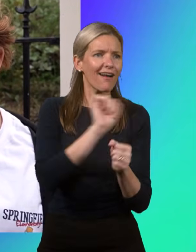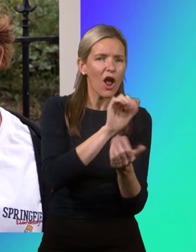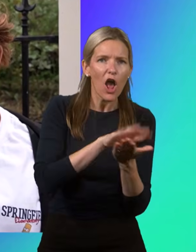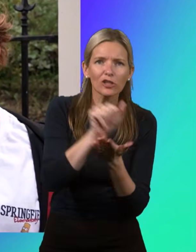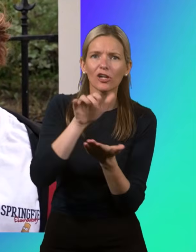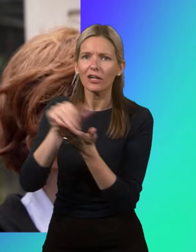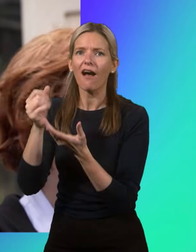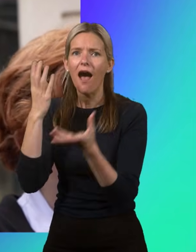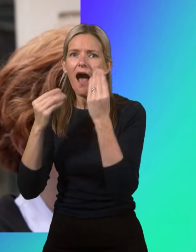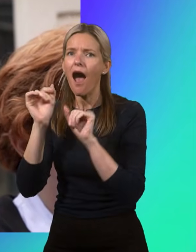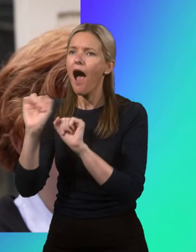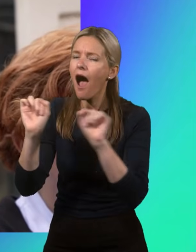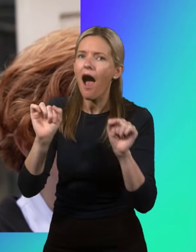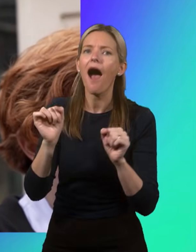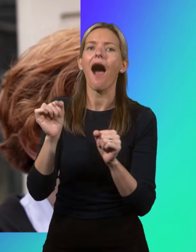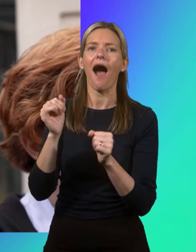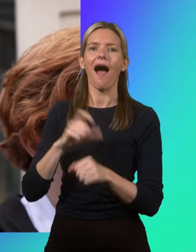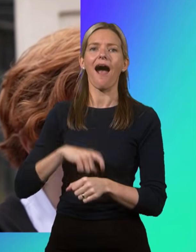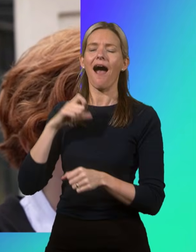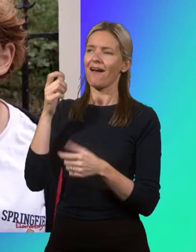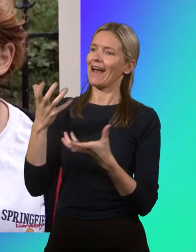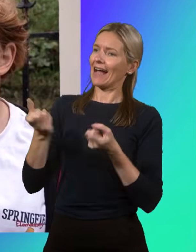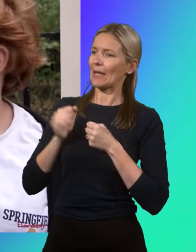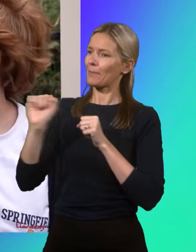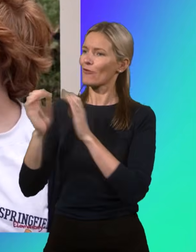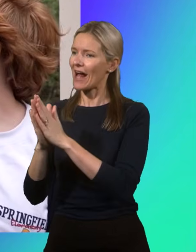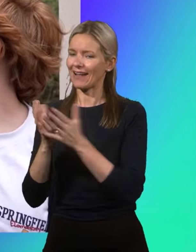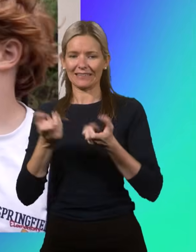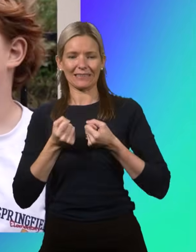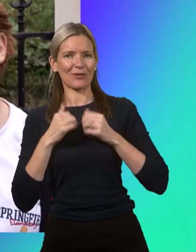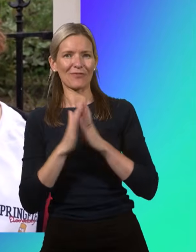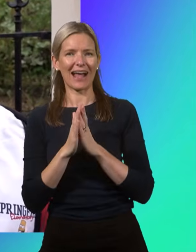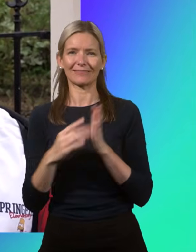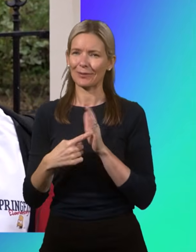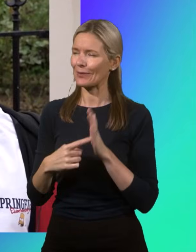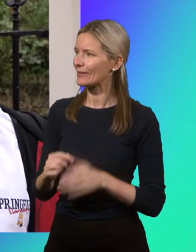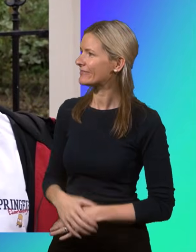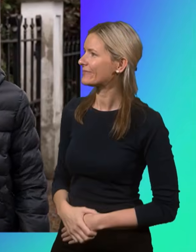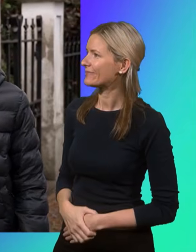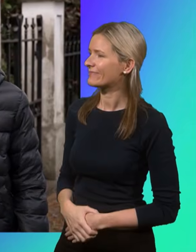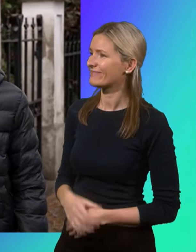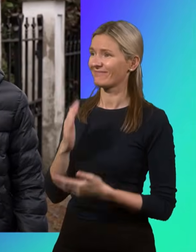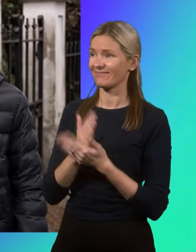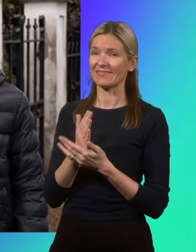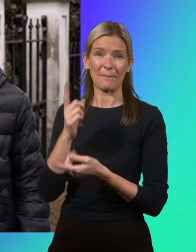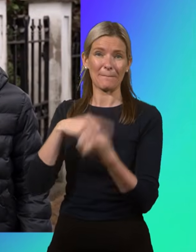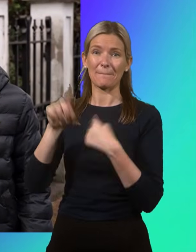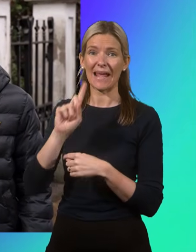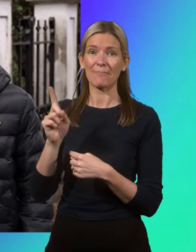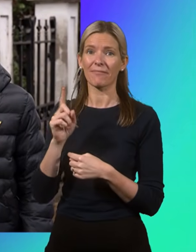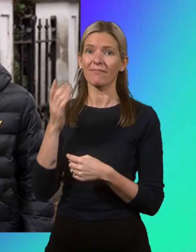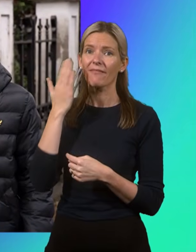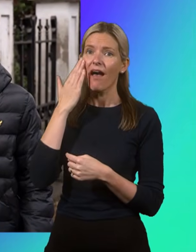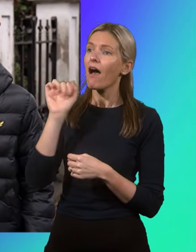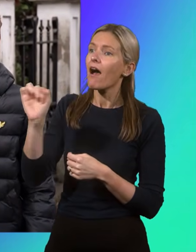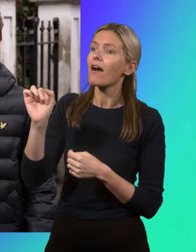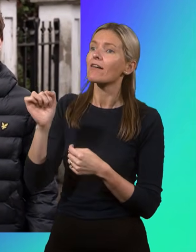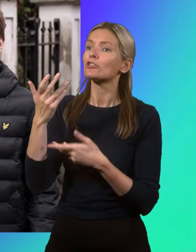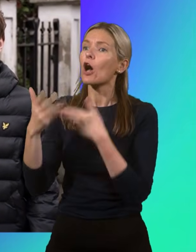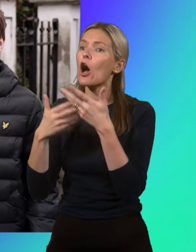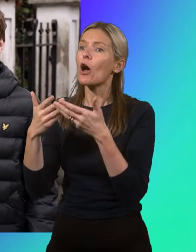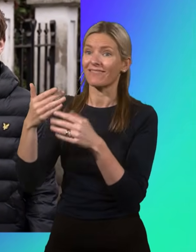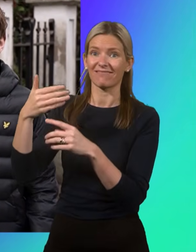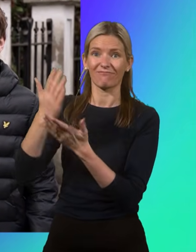cultures, and the more we know, the more we can accept other people's religions. People should know the stories